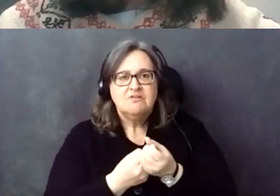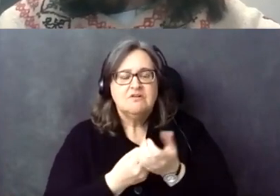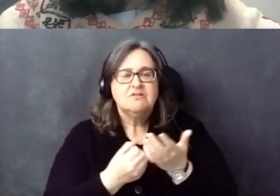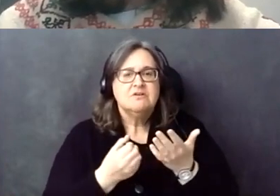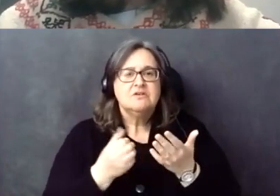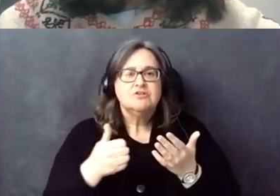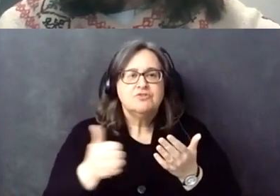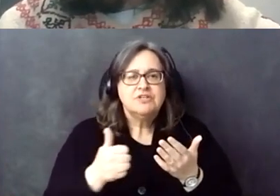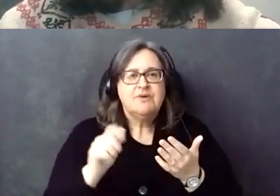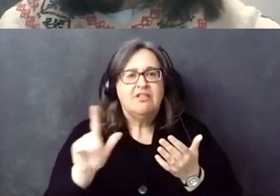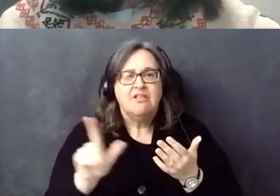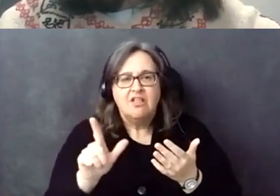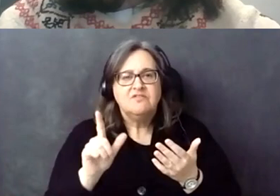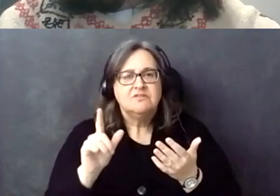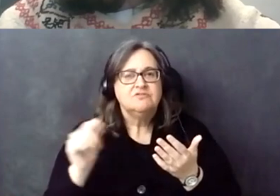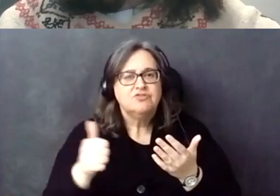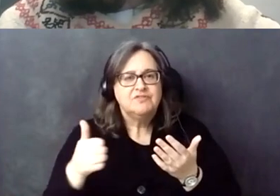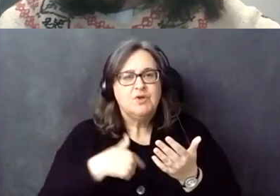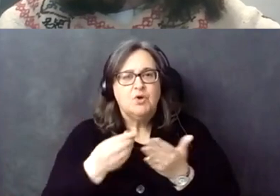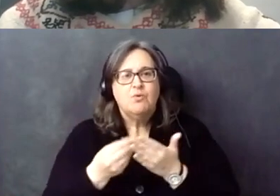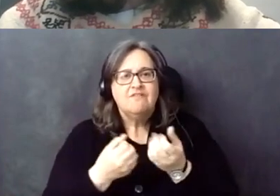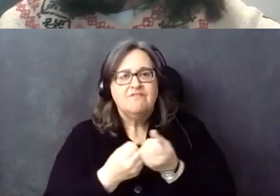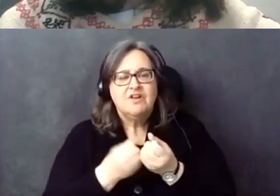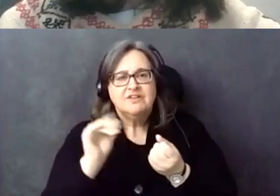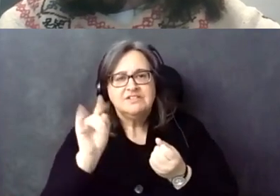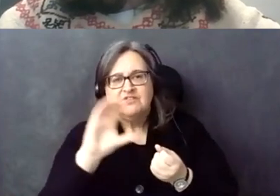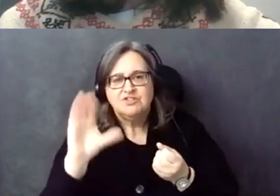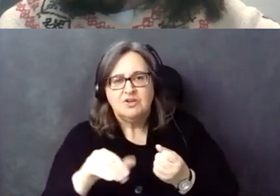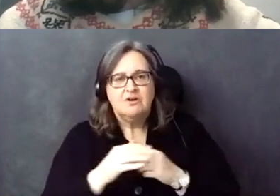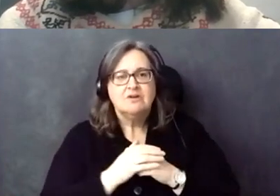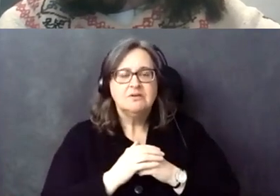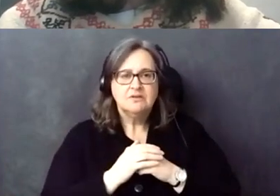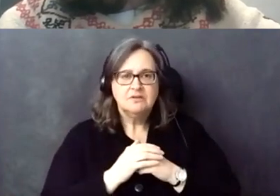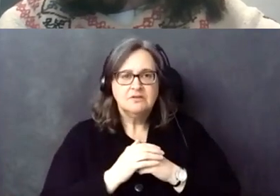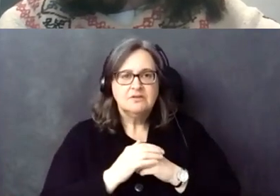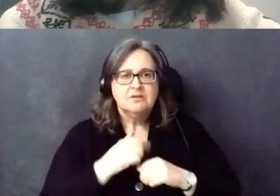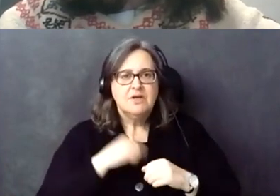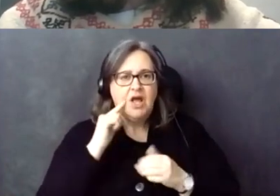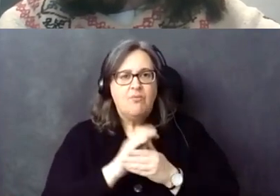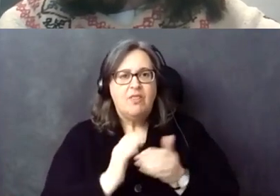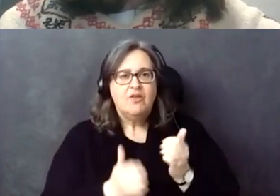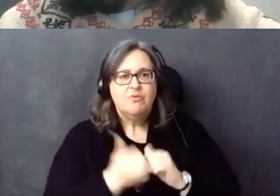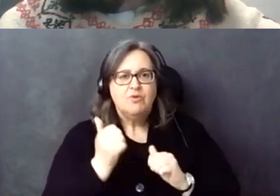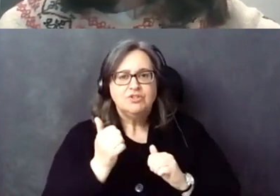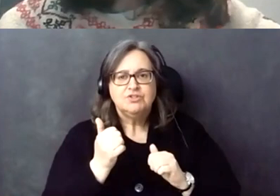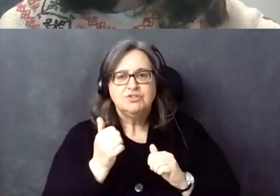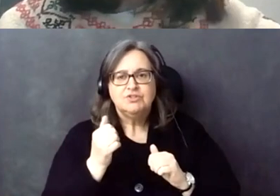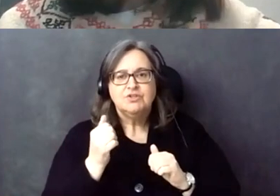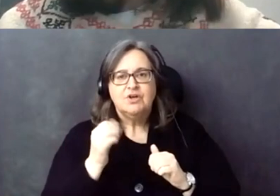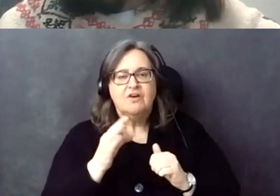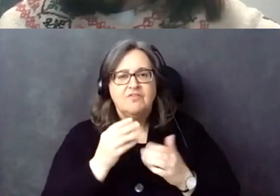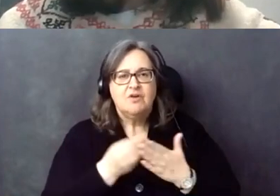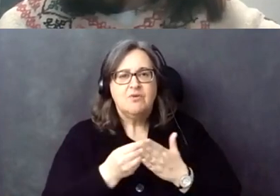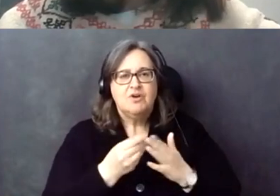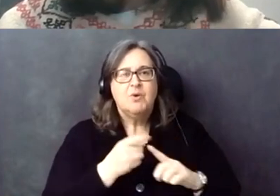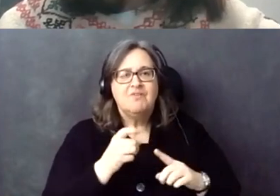library. We fund the City of Chicago, okay? And I believe the majority of their money comes from the